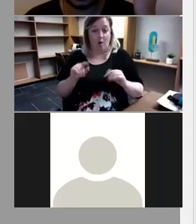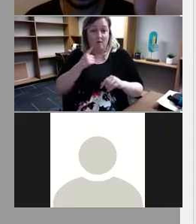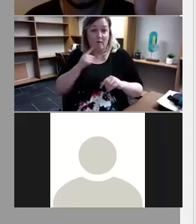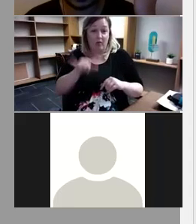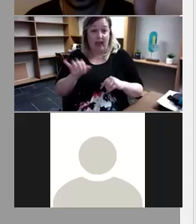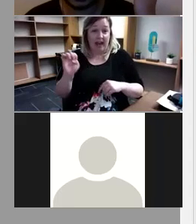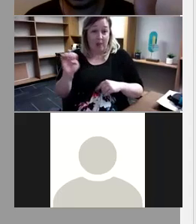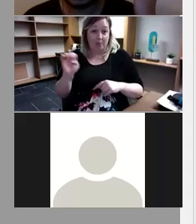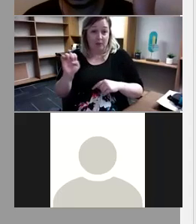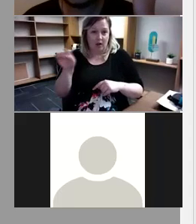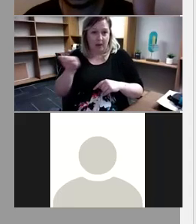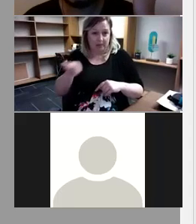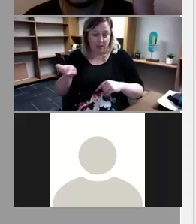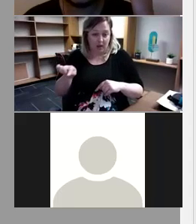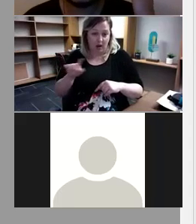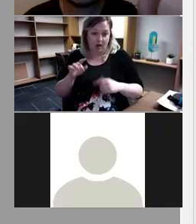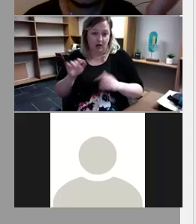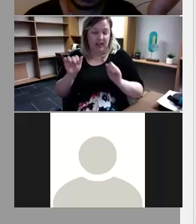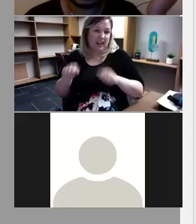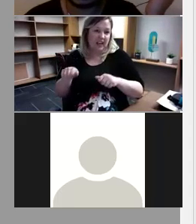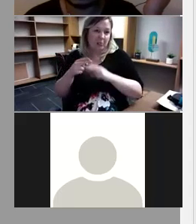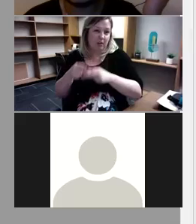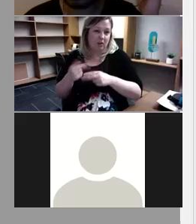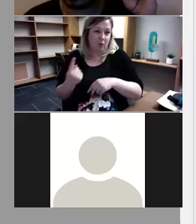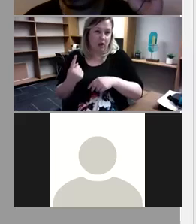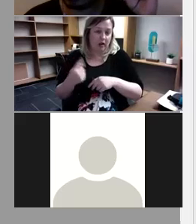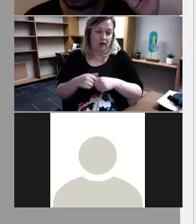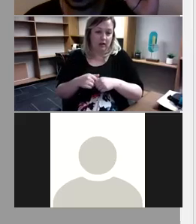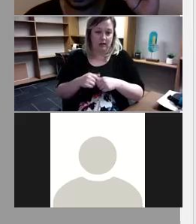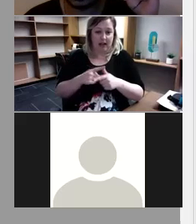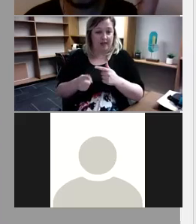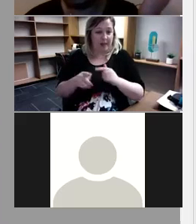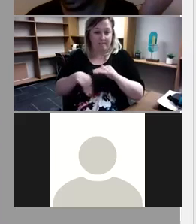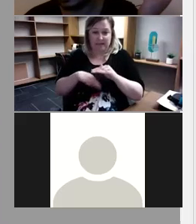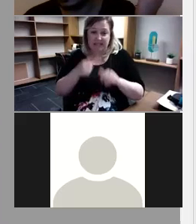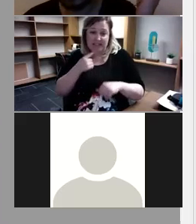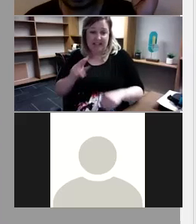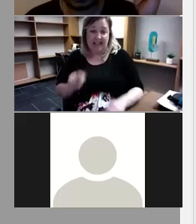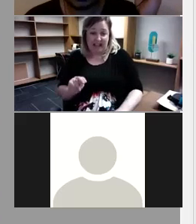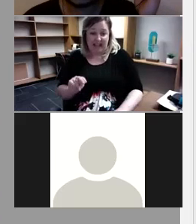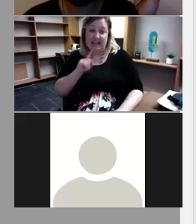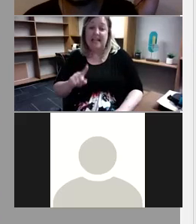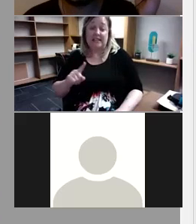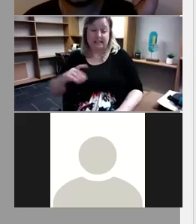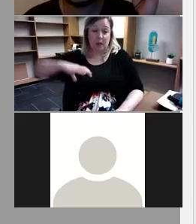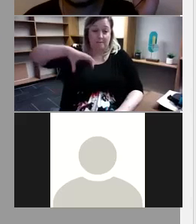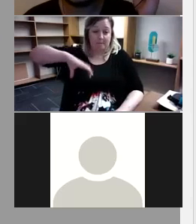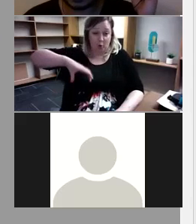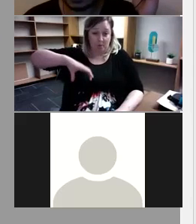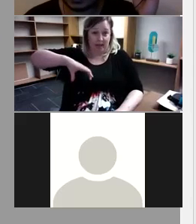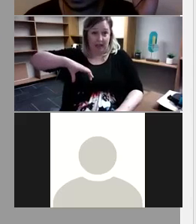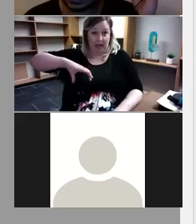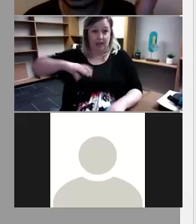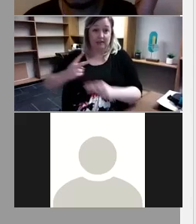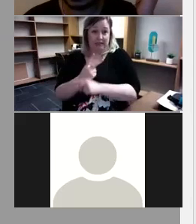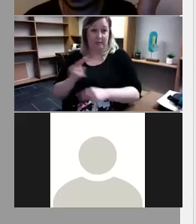find out that particular value. And then it basically says that n is big omega of n. And then we can say that if